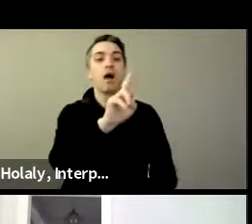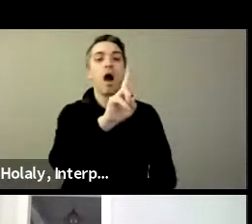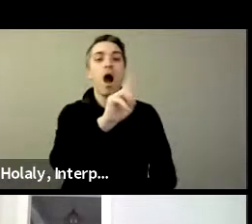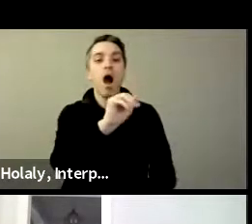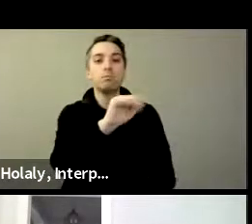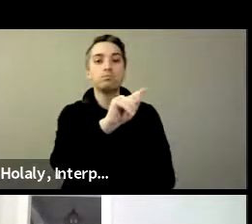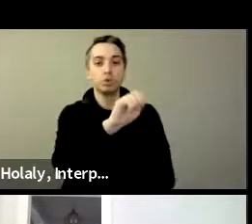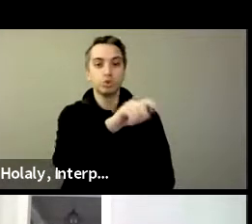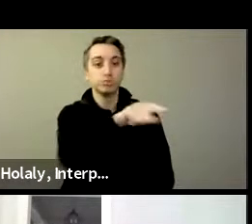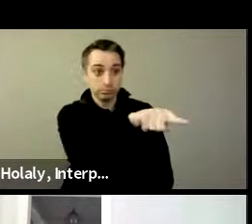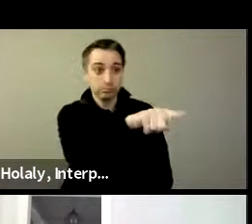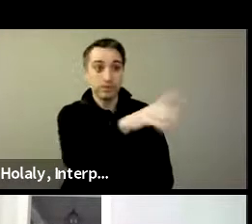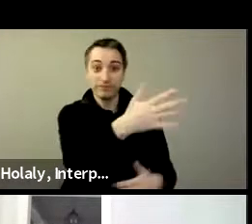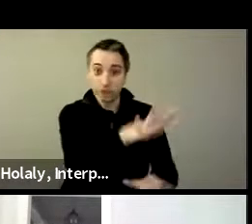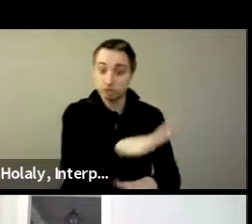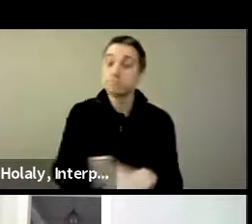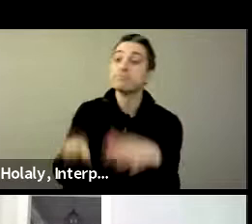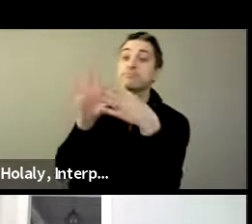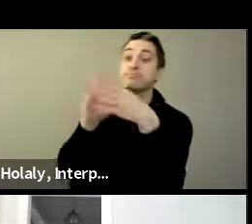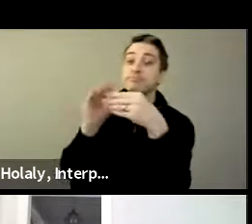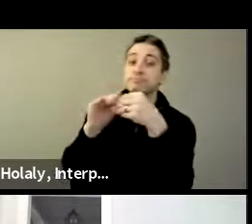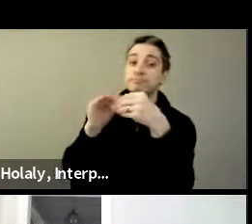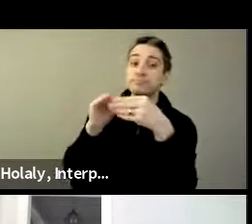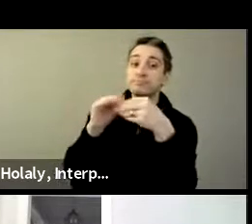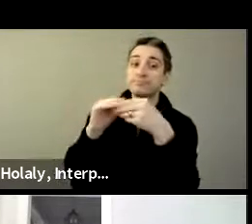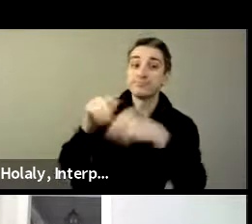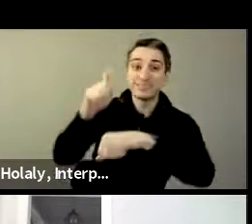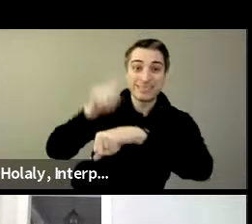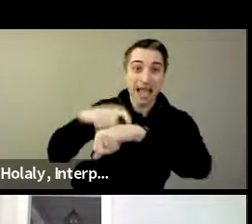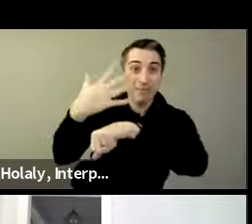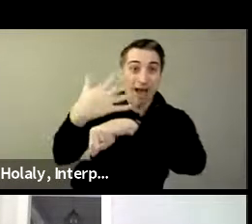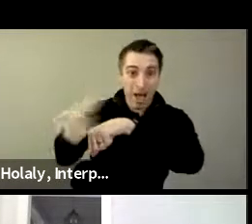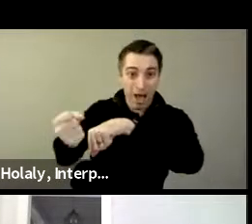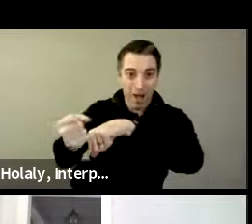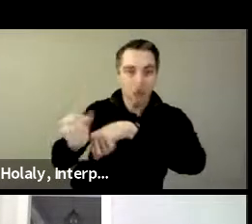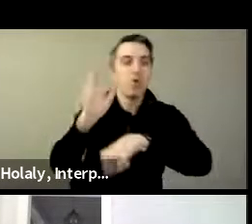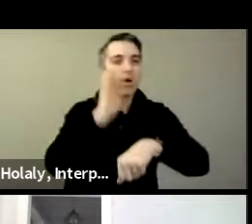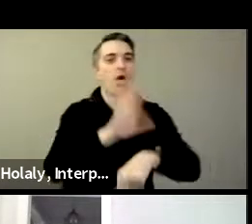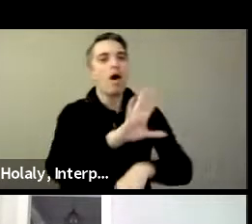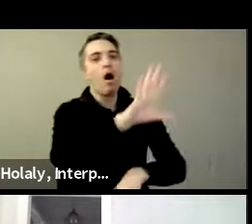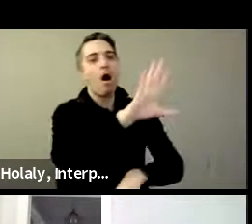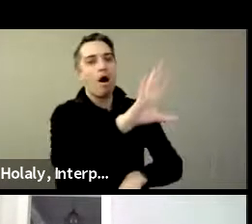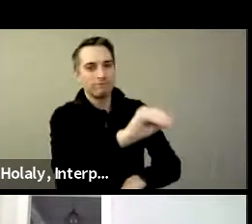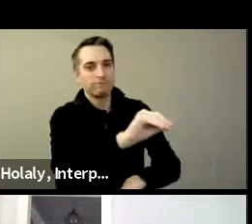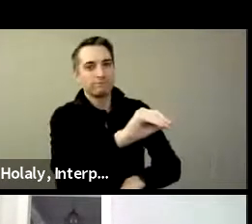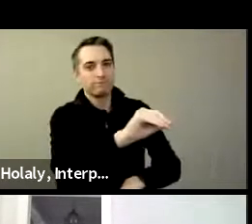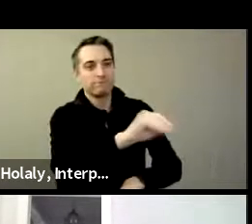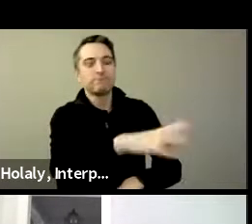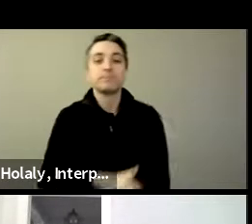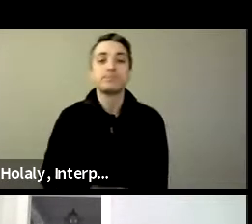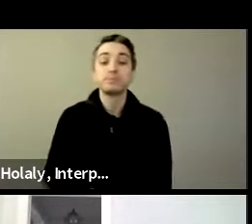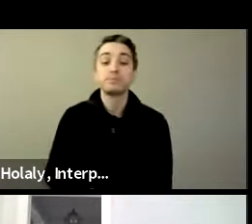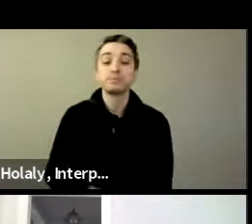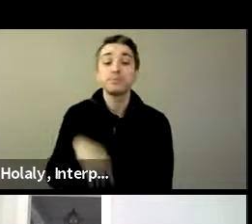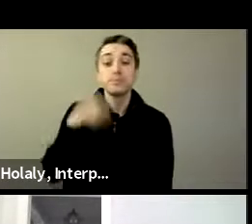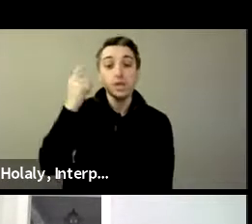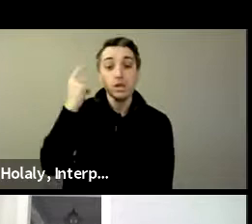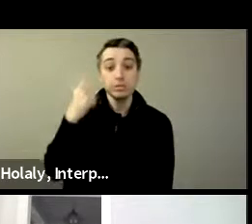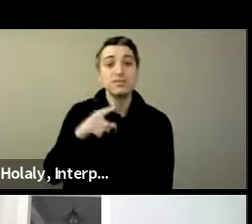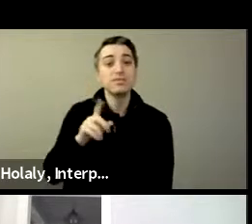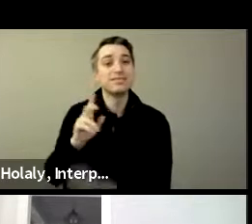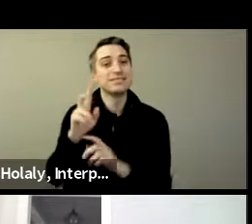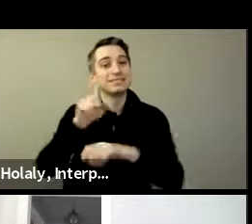muted after their designated time frame for speaking before speaking ends. The public comment time frame for speaking will be